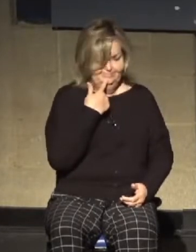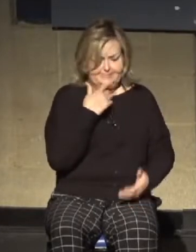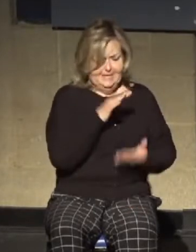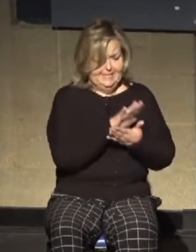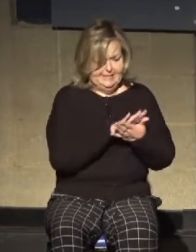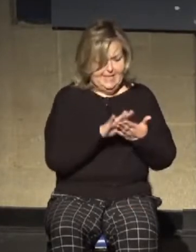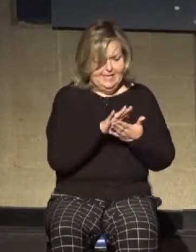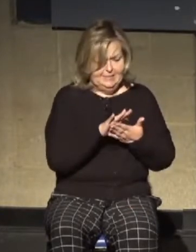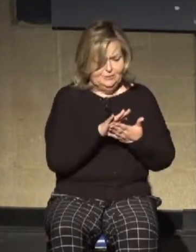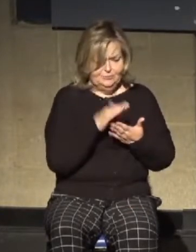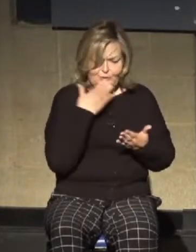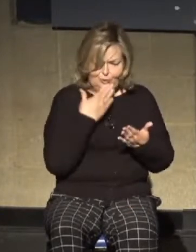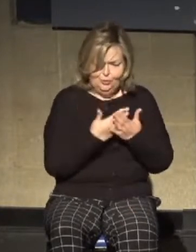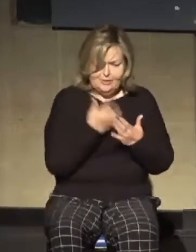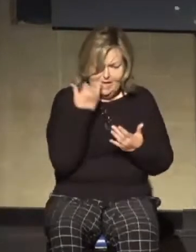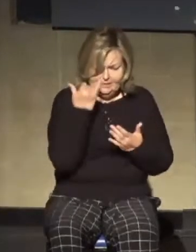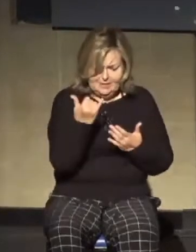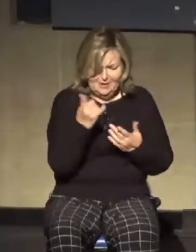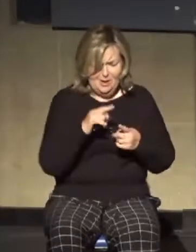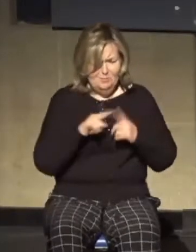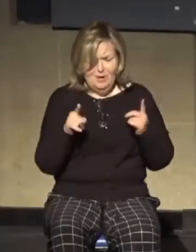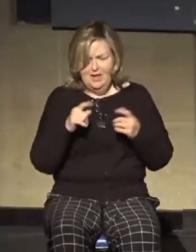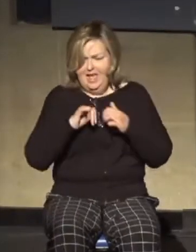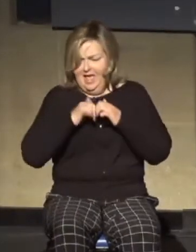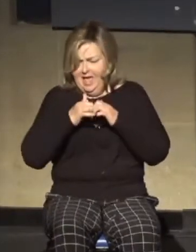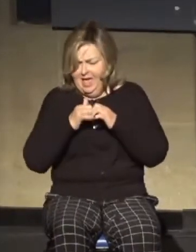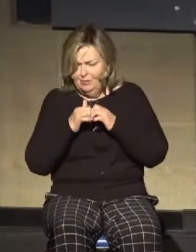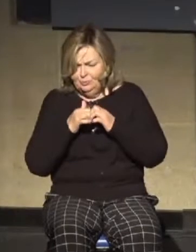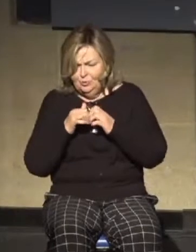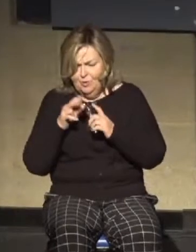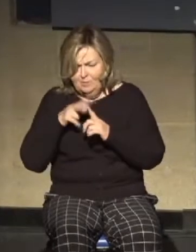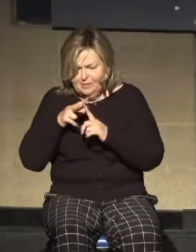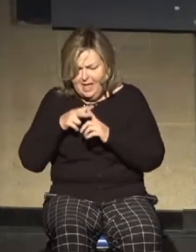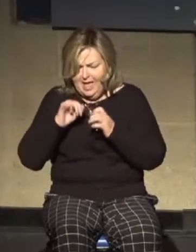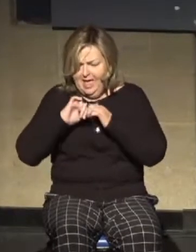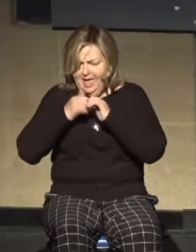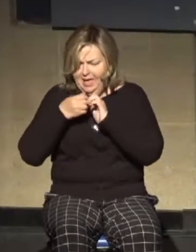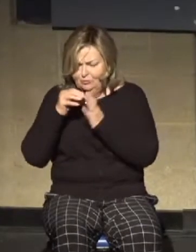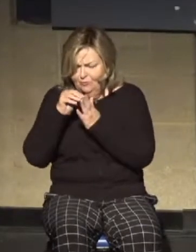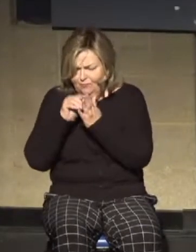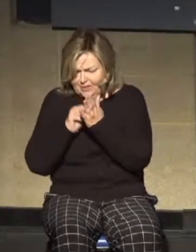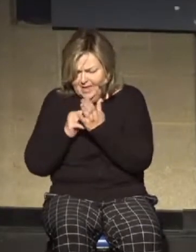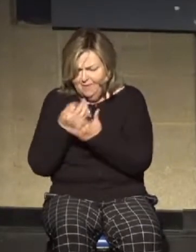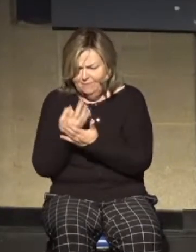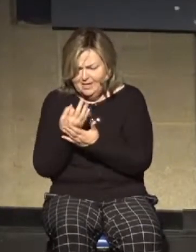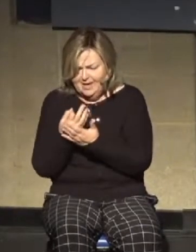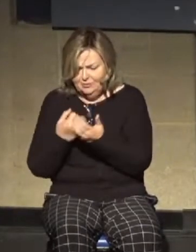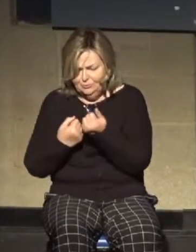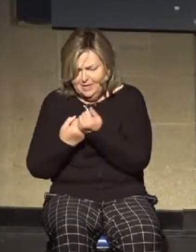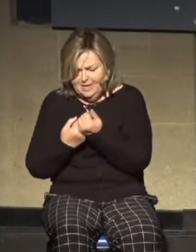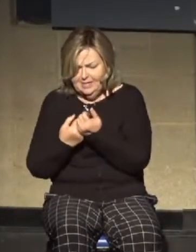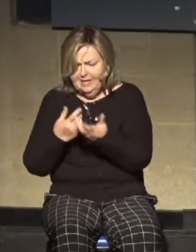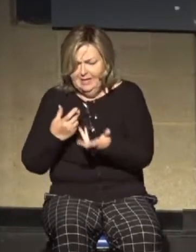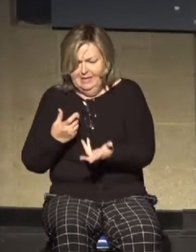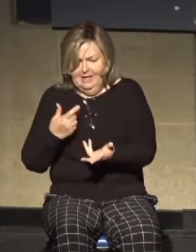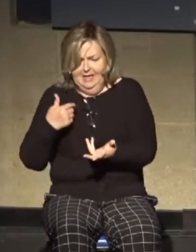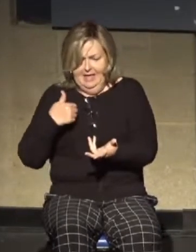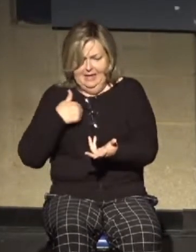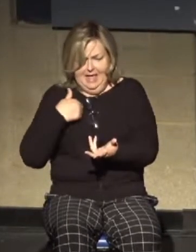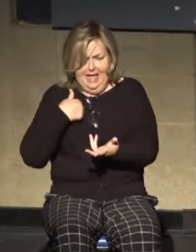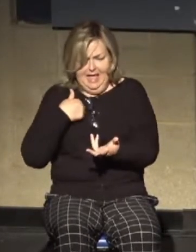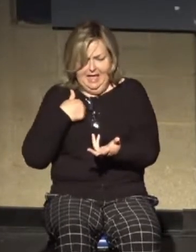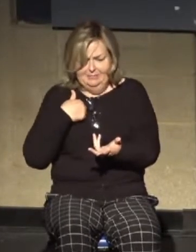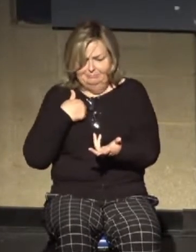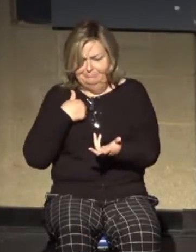next step, but I didn't know the first thing about applying for college or filling out financial aid. And because I had a bit of